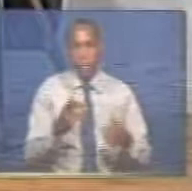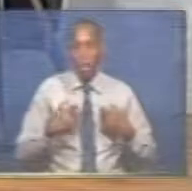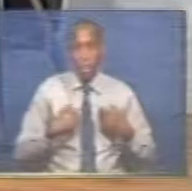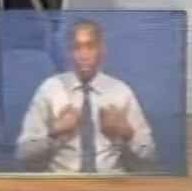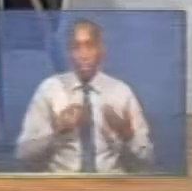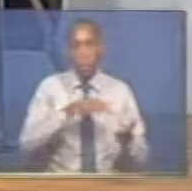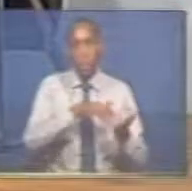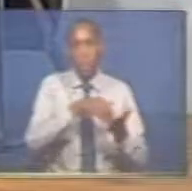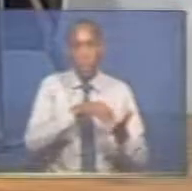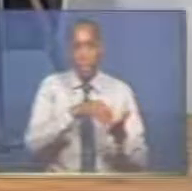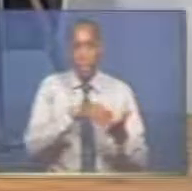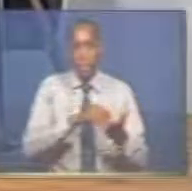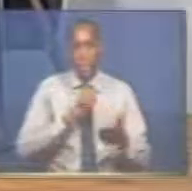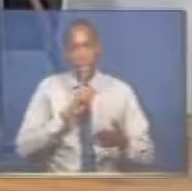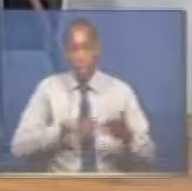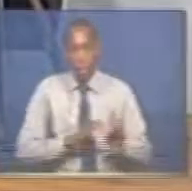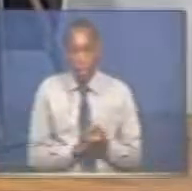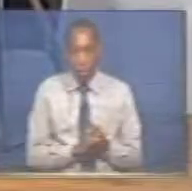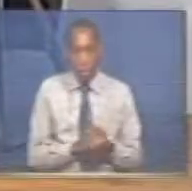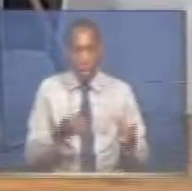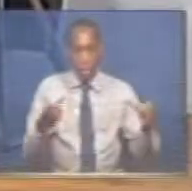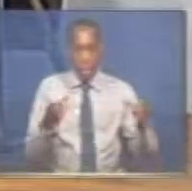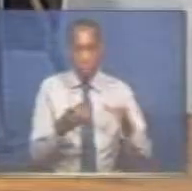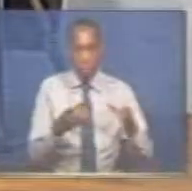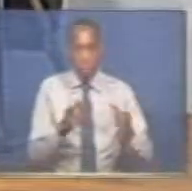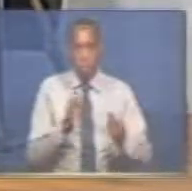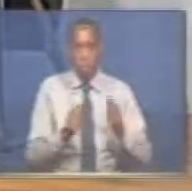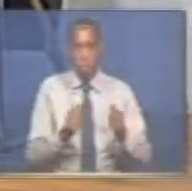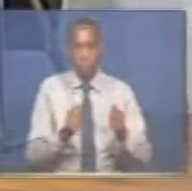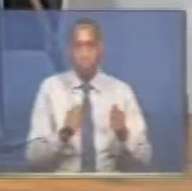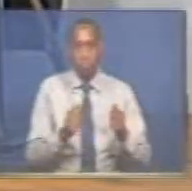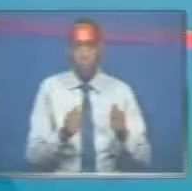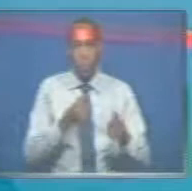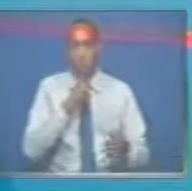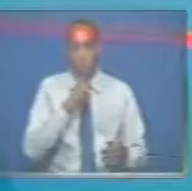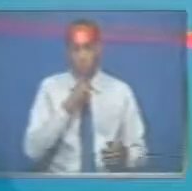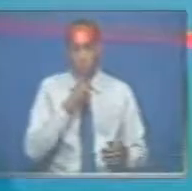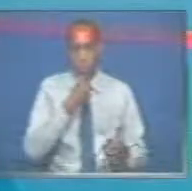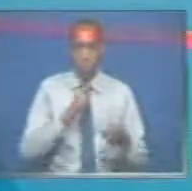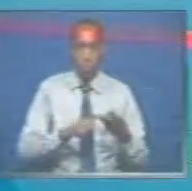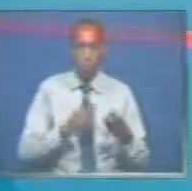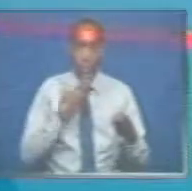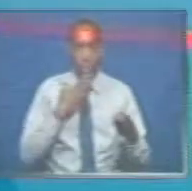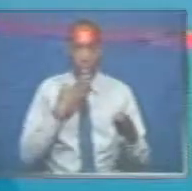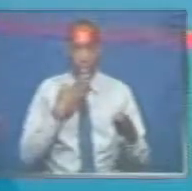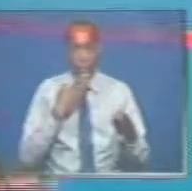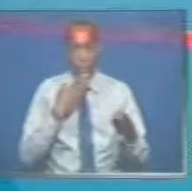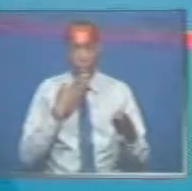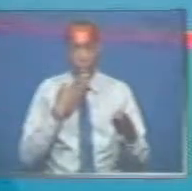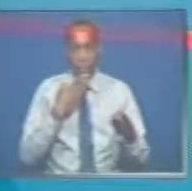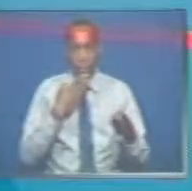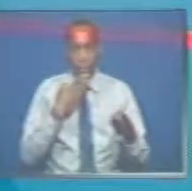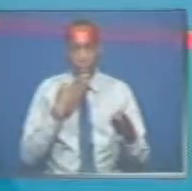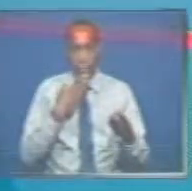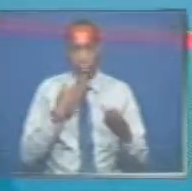the most, let's say, the club with the most supporters in the country. Obviously, we have Gor Mahia, we have AFC Leopards. But then again, that's